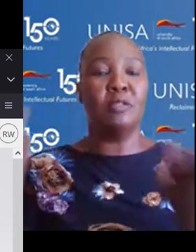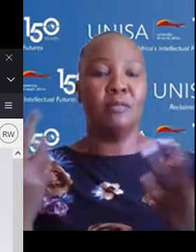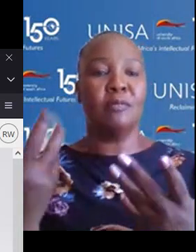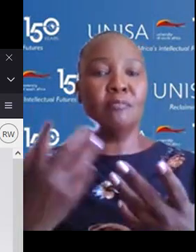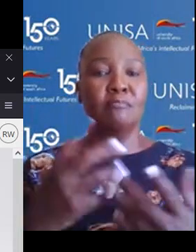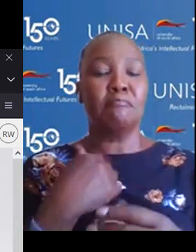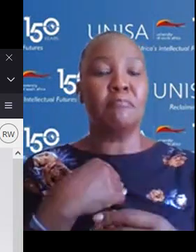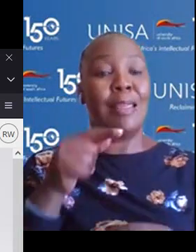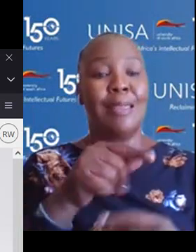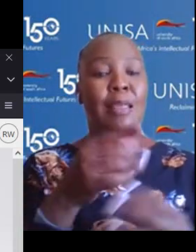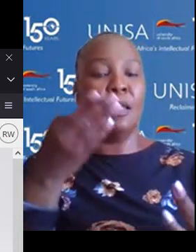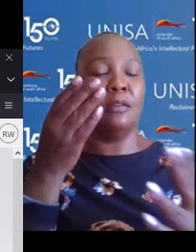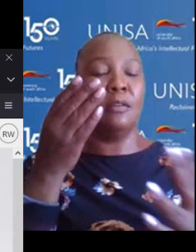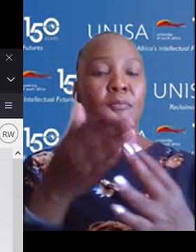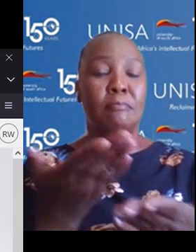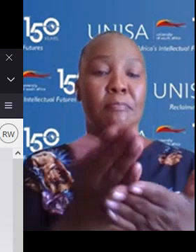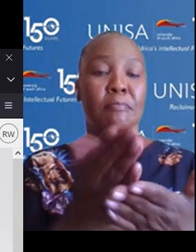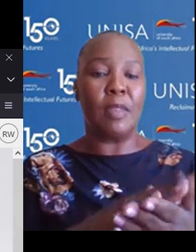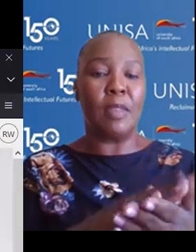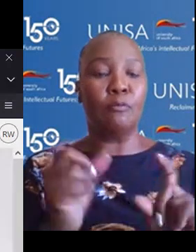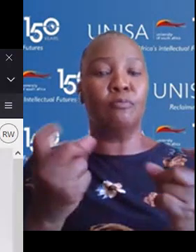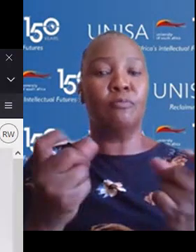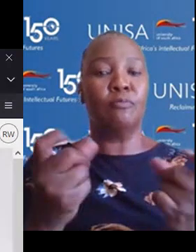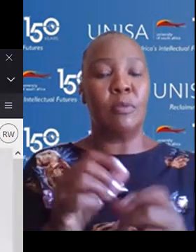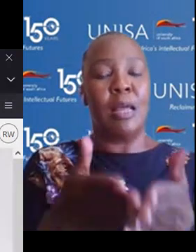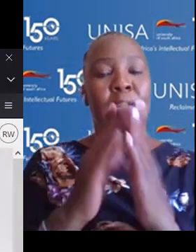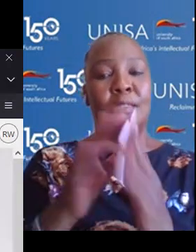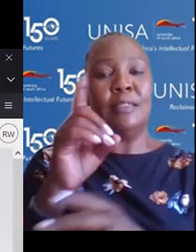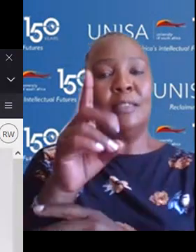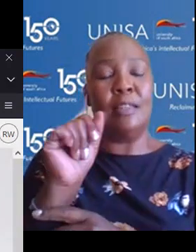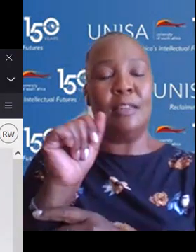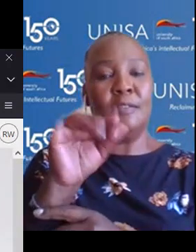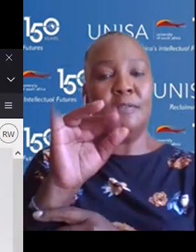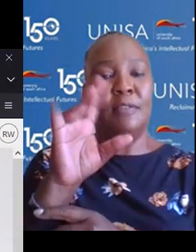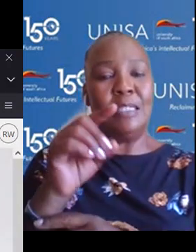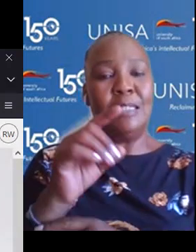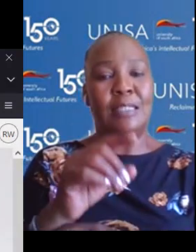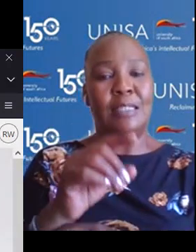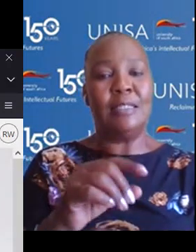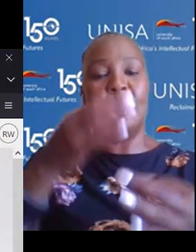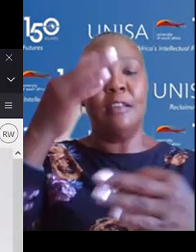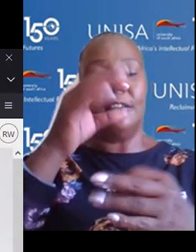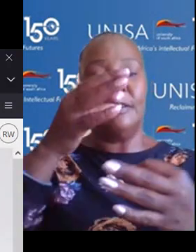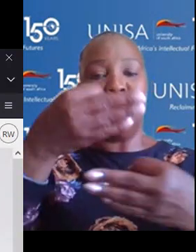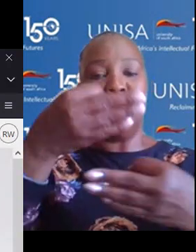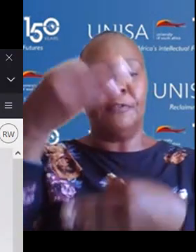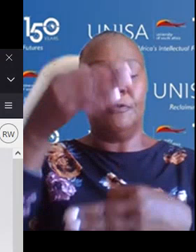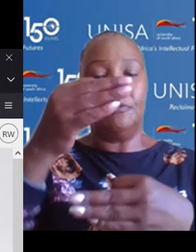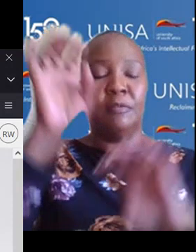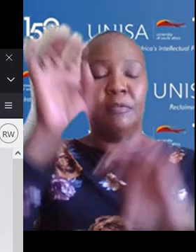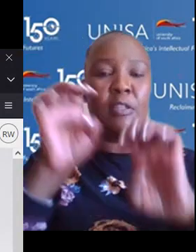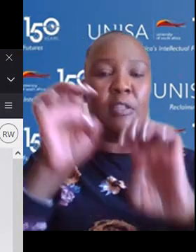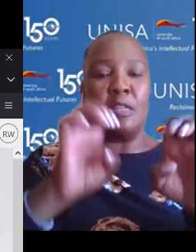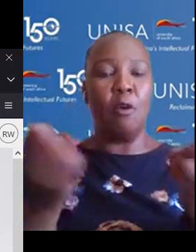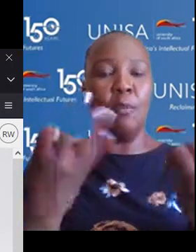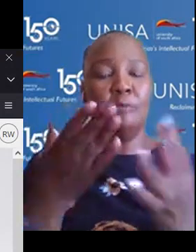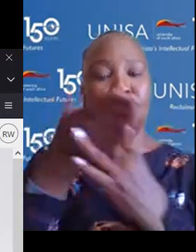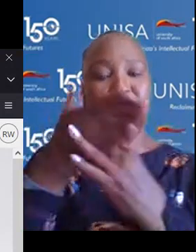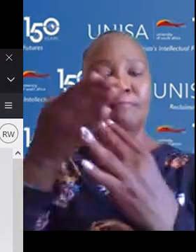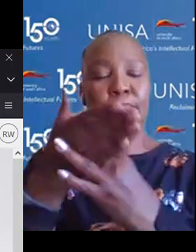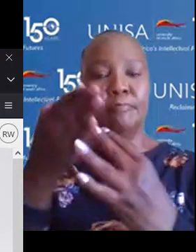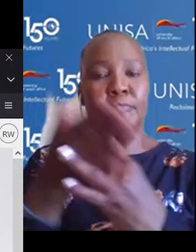this page, I think I'm just quickly going to ask David just to do a poll, just to see how many of you are able to log in or